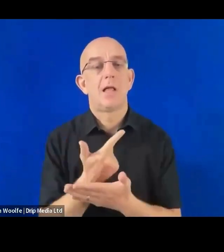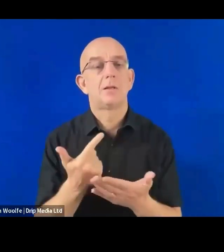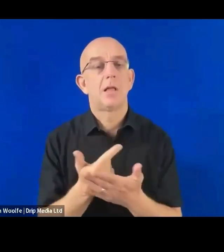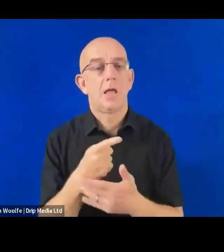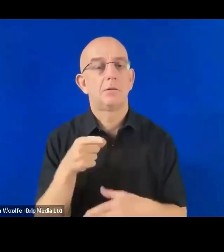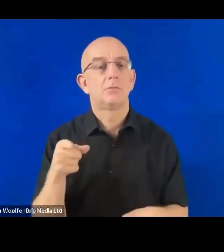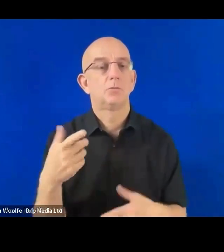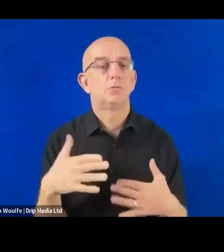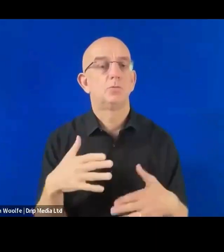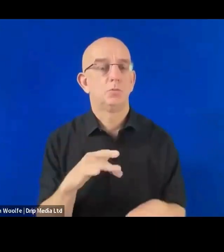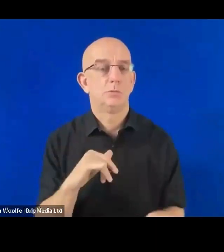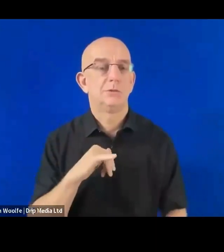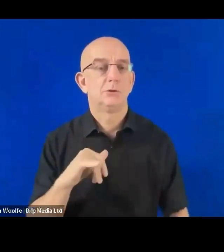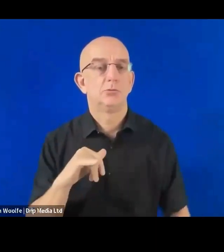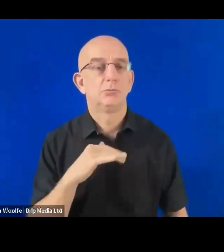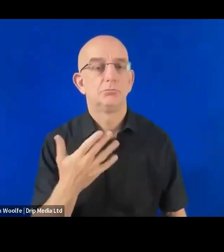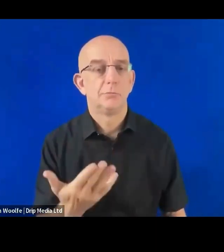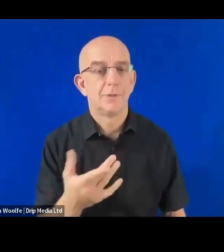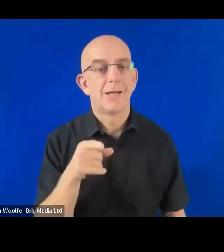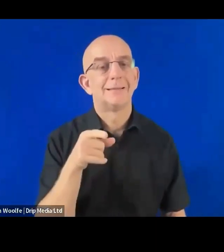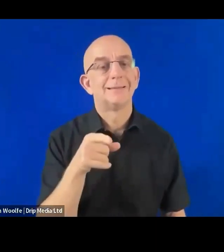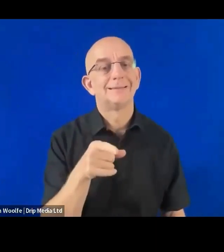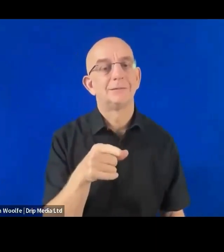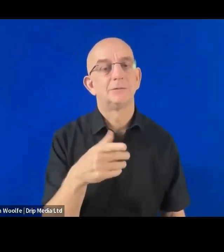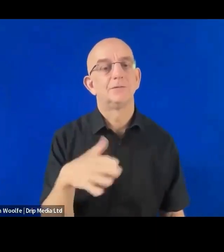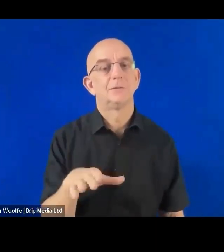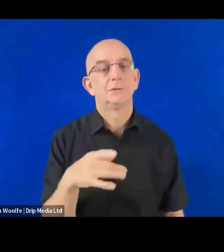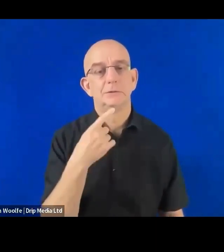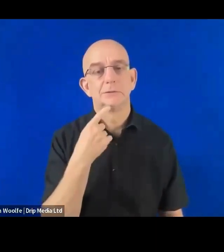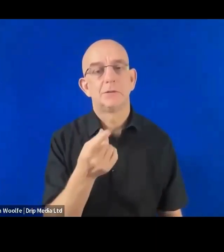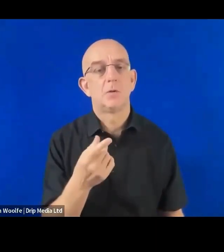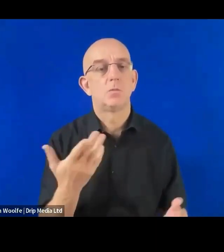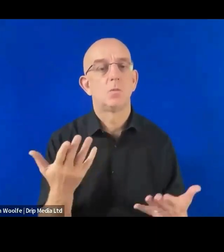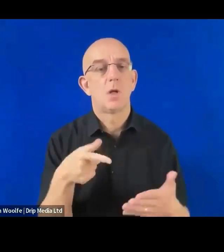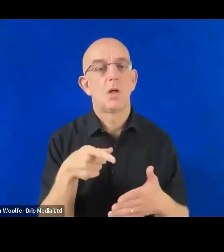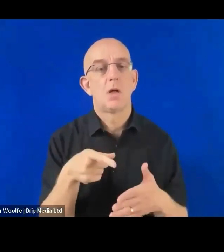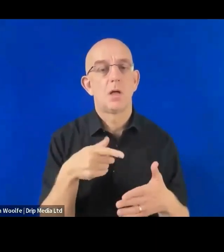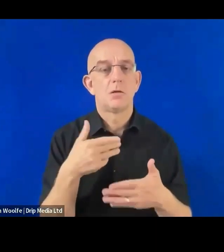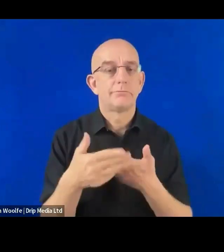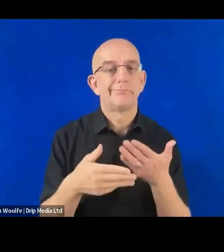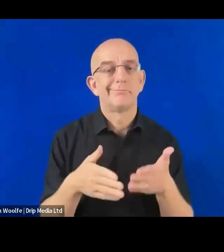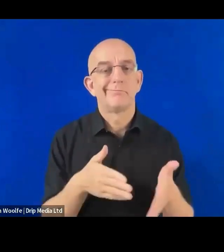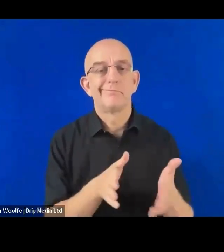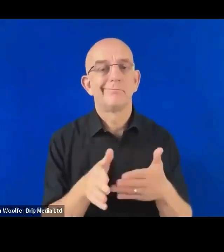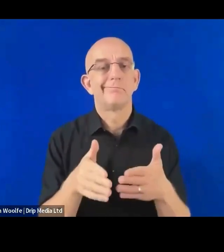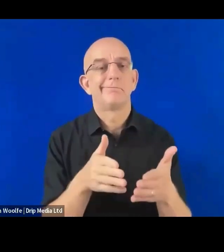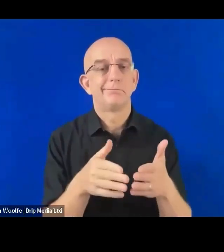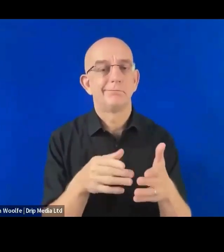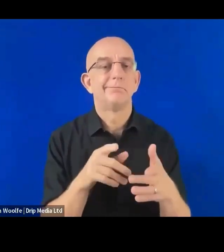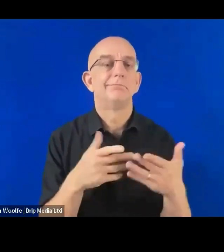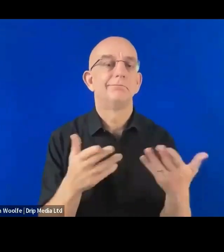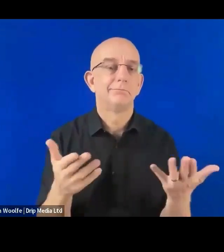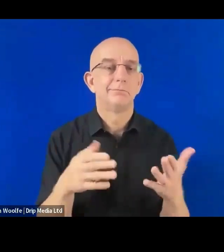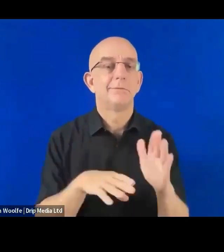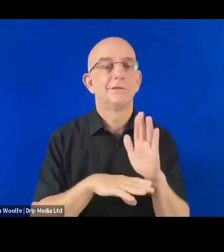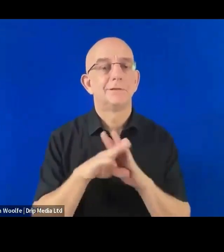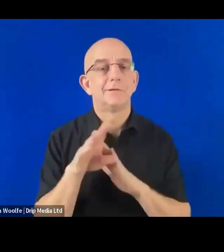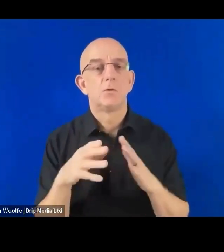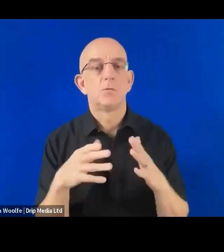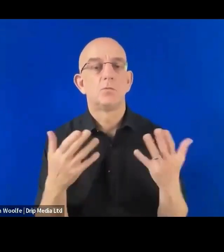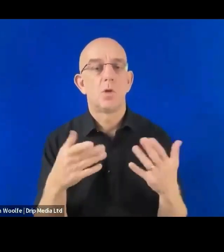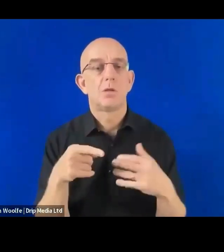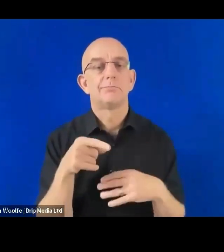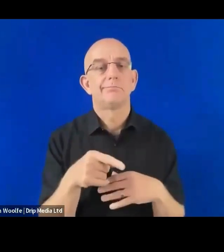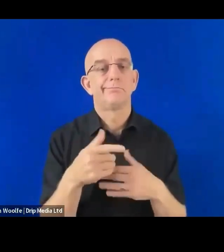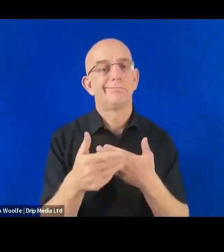of TOT and especially inclusion of the transform into a certificate